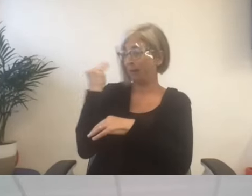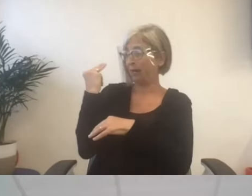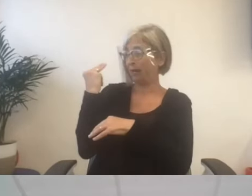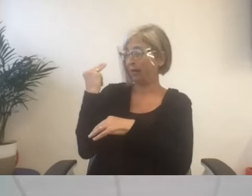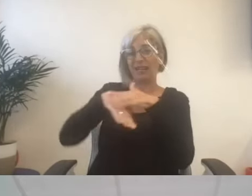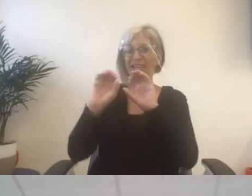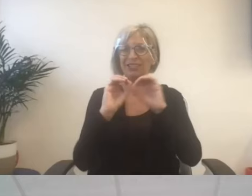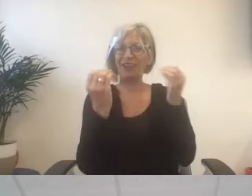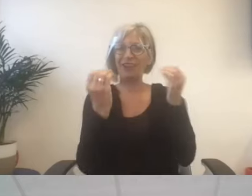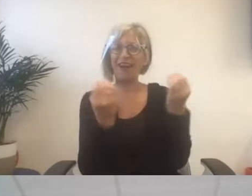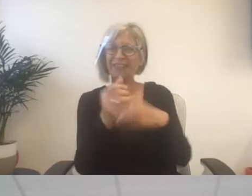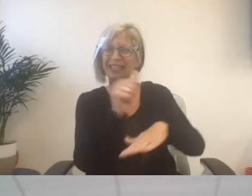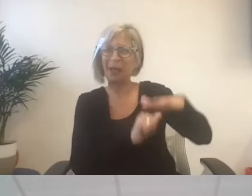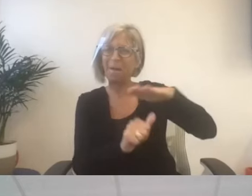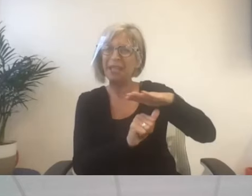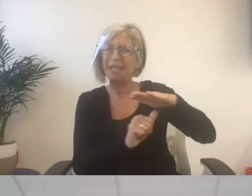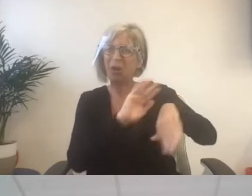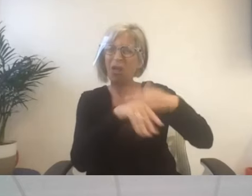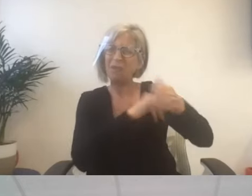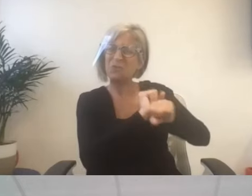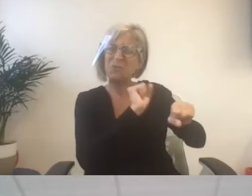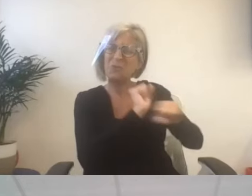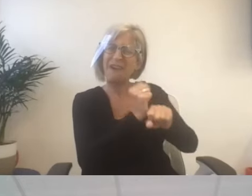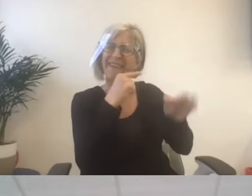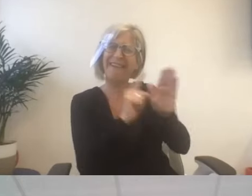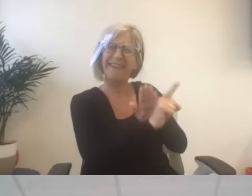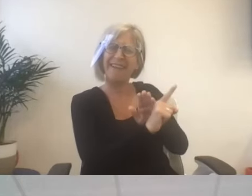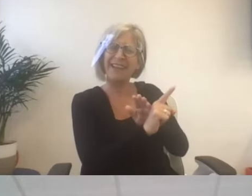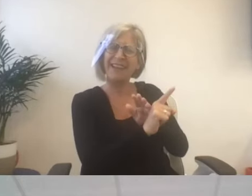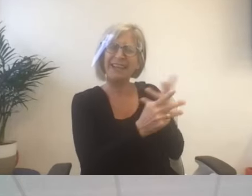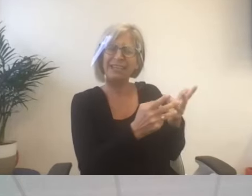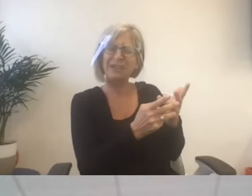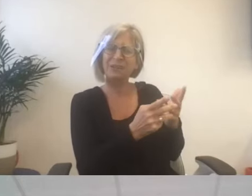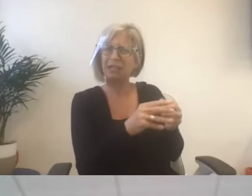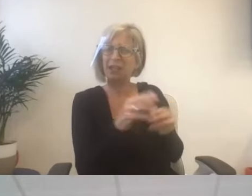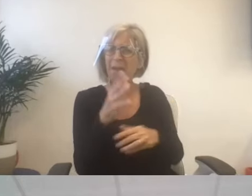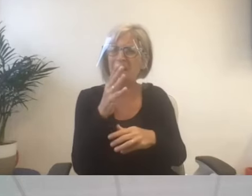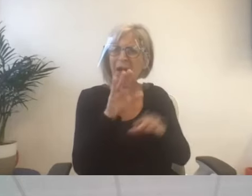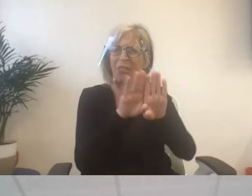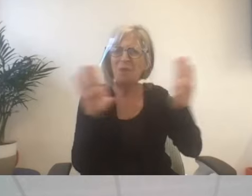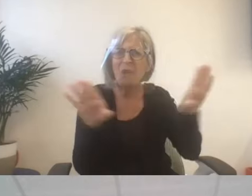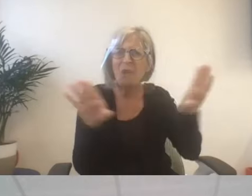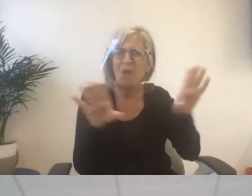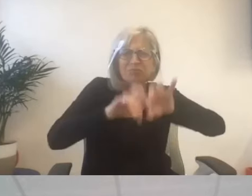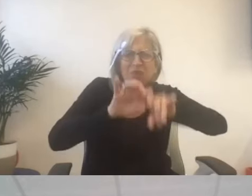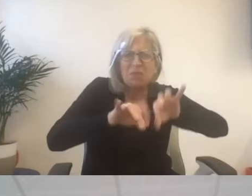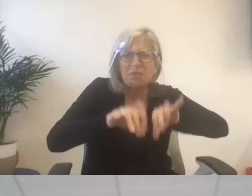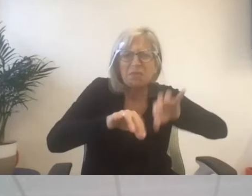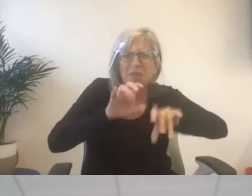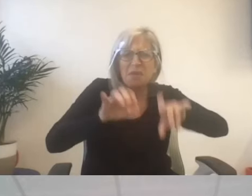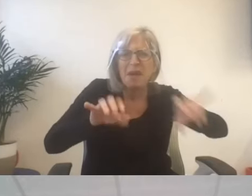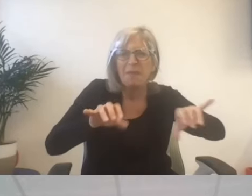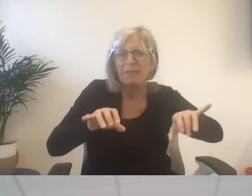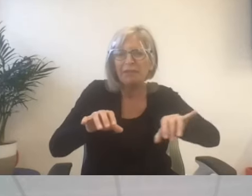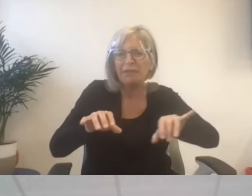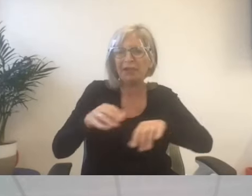his office in the basement where he did all of his work, and he was putting the silver striping on a motherboard, building components and chips from scratch. This is where I